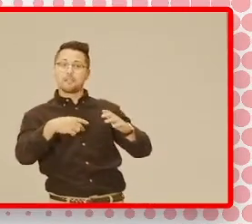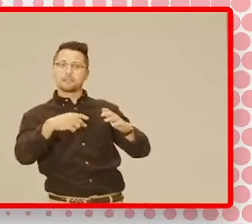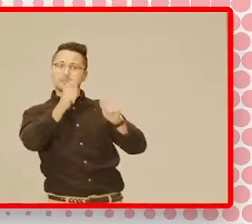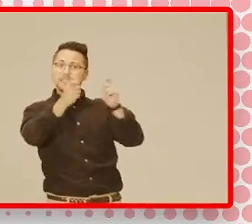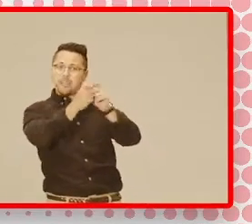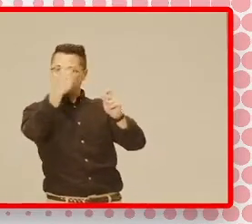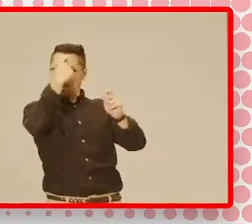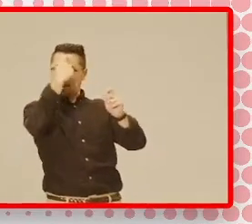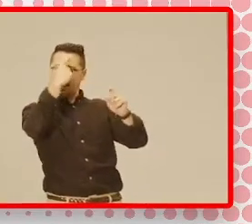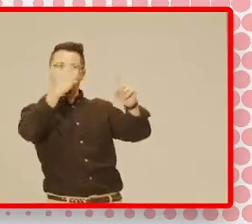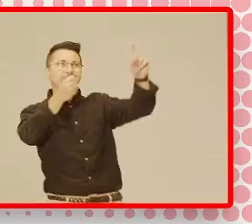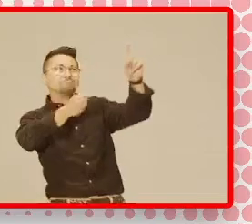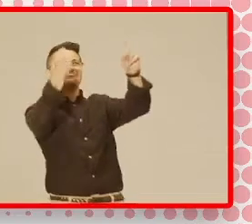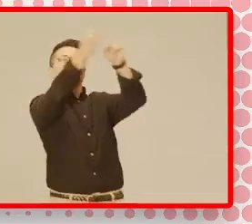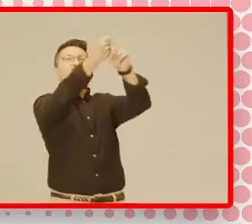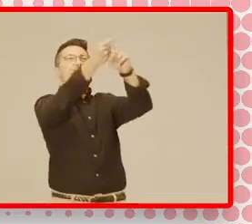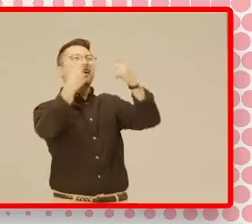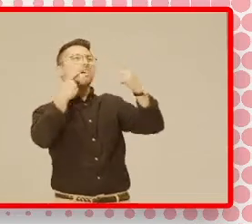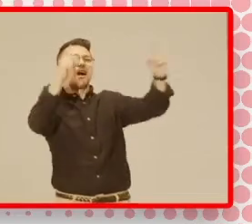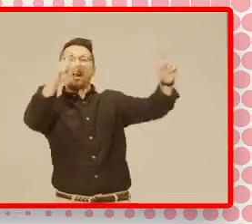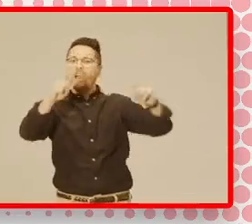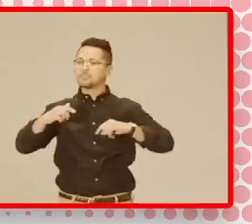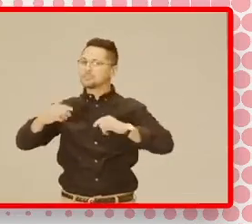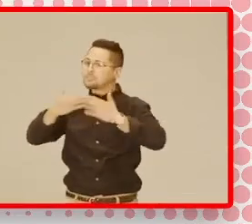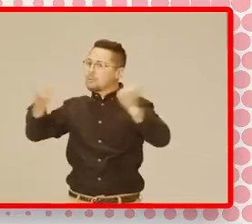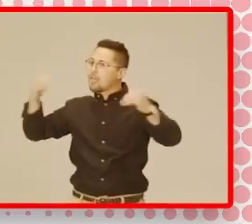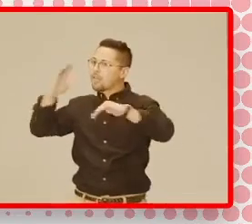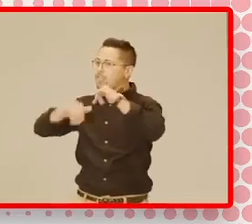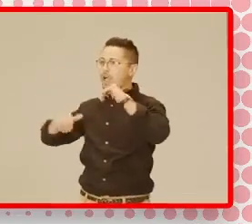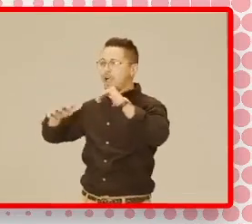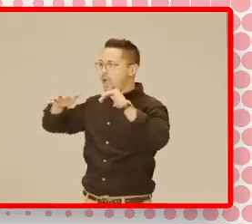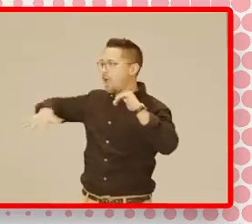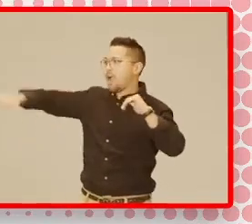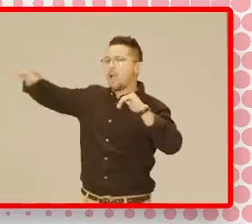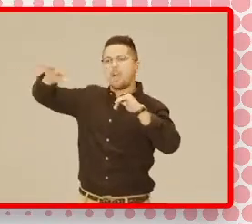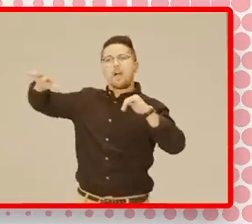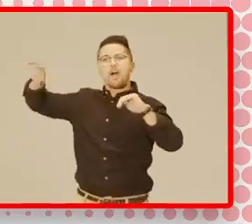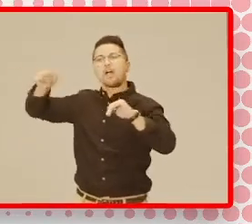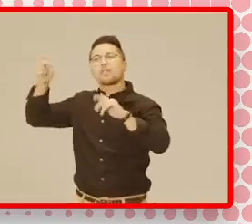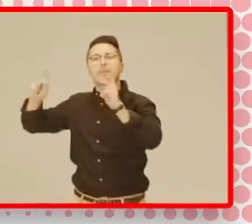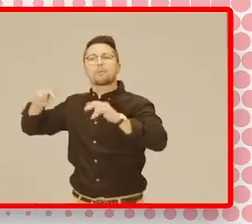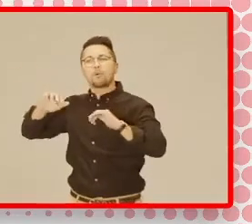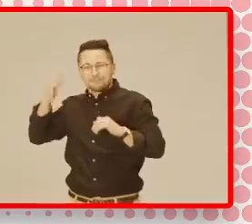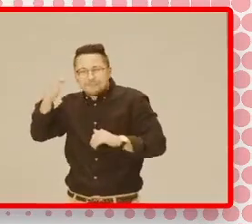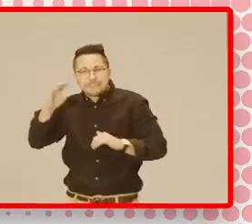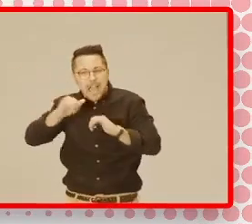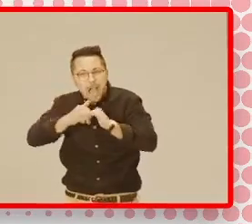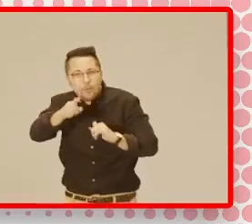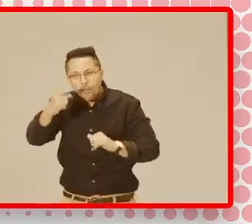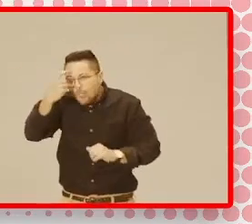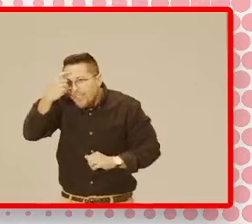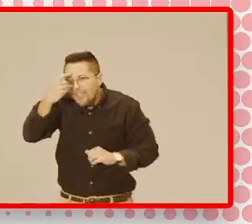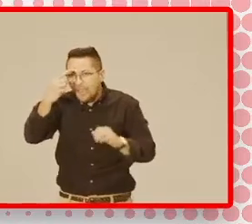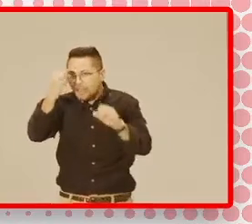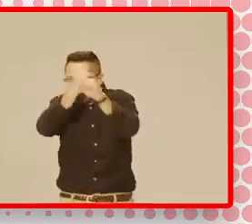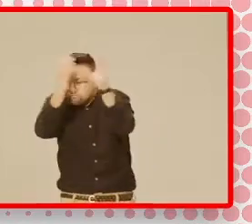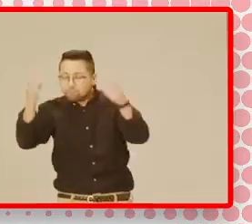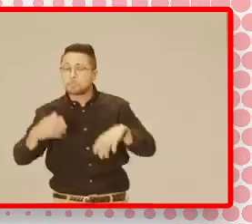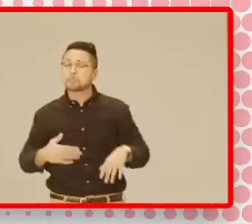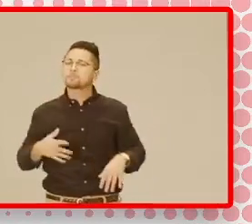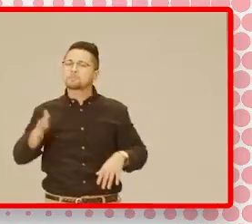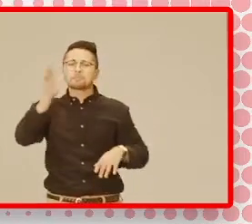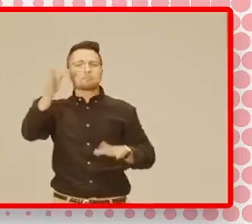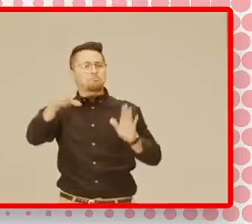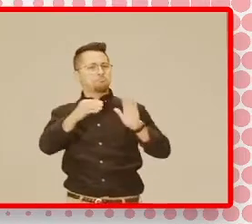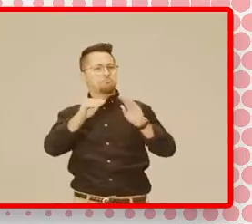that separates you from the crowd because of the way you think. Let me give you an example about this achievement habit and why it's so